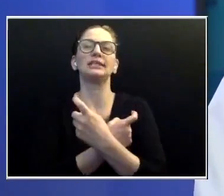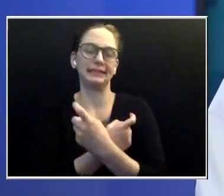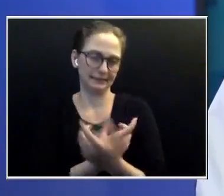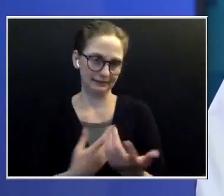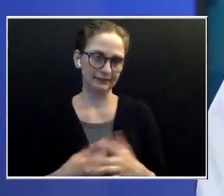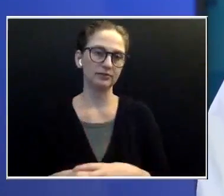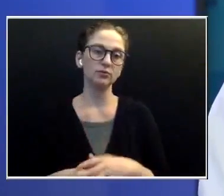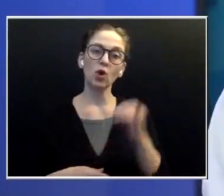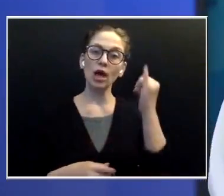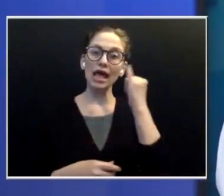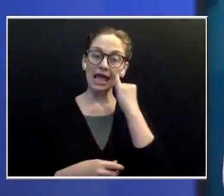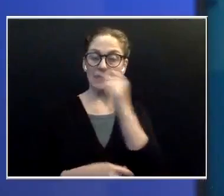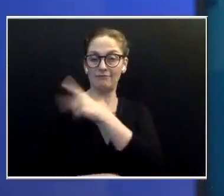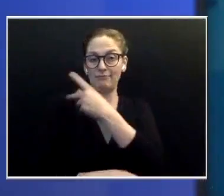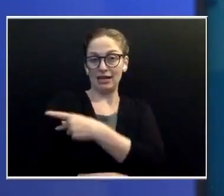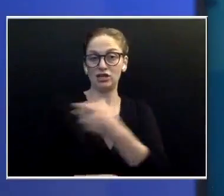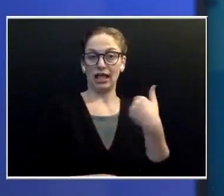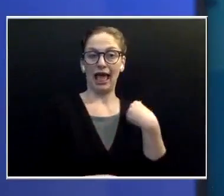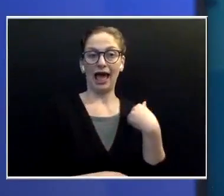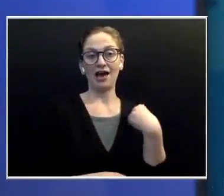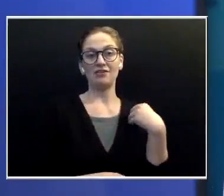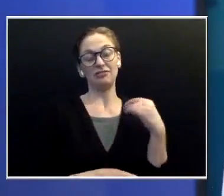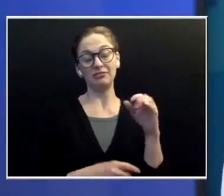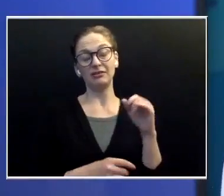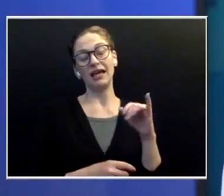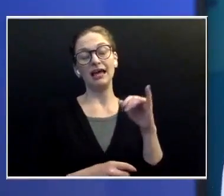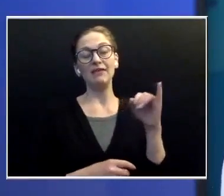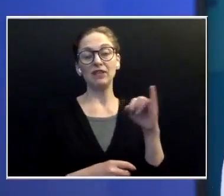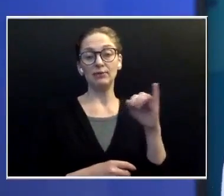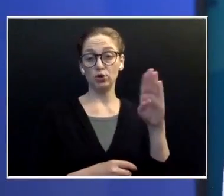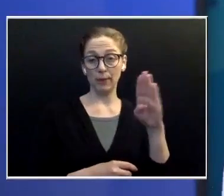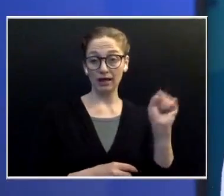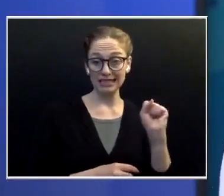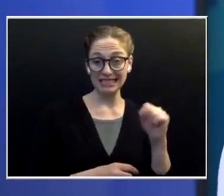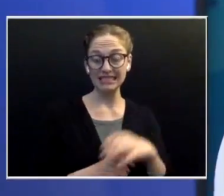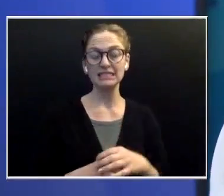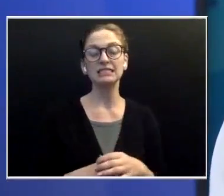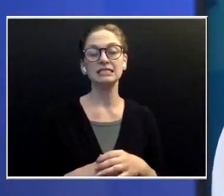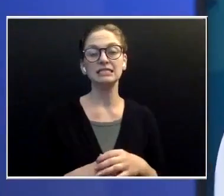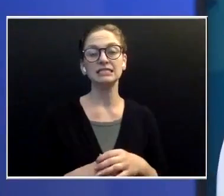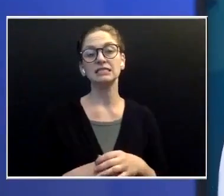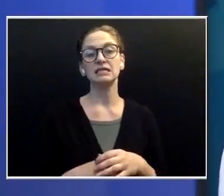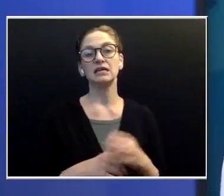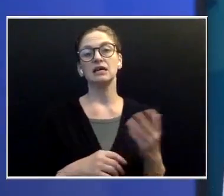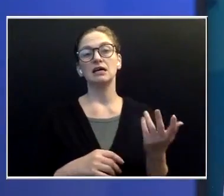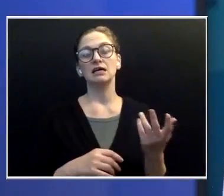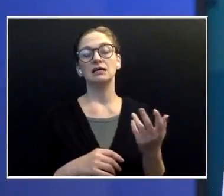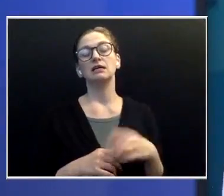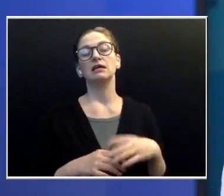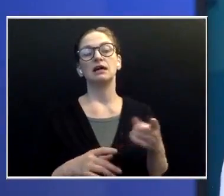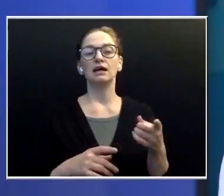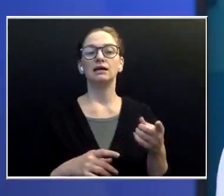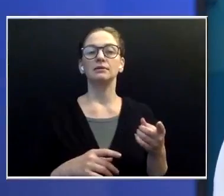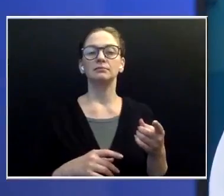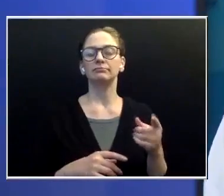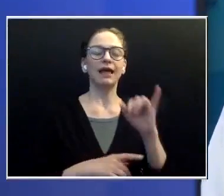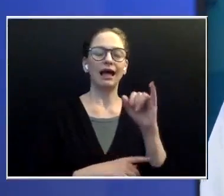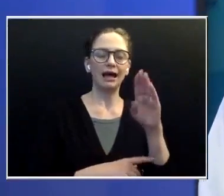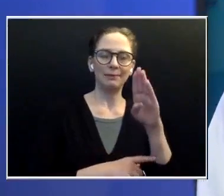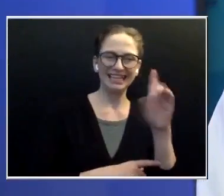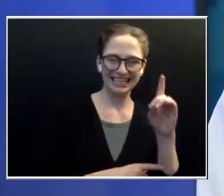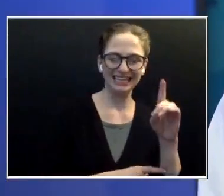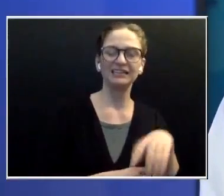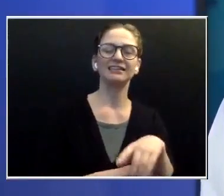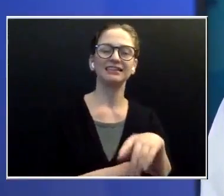there is about 5-fold increased risk of C. diff for IBD patients. About 10% of patients with IBD can